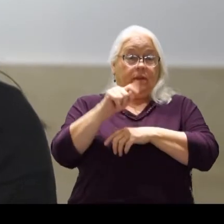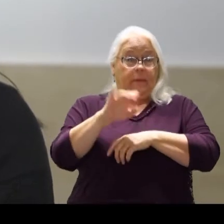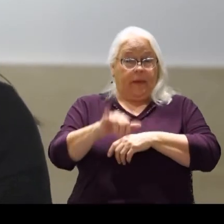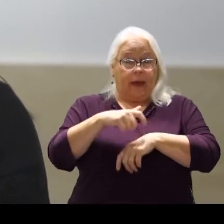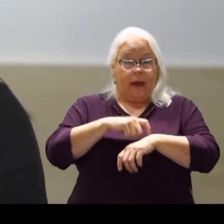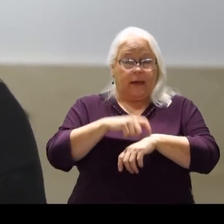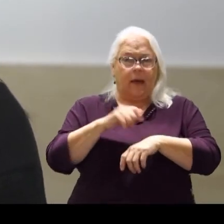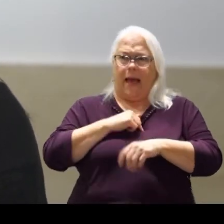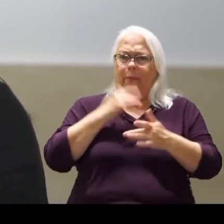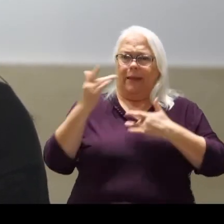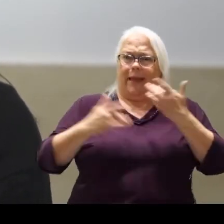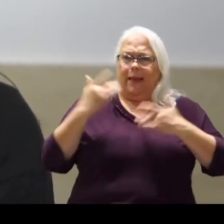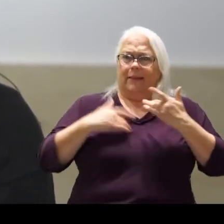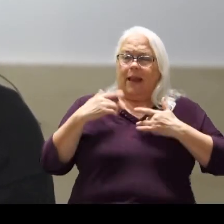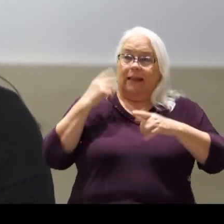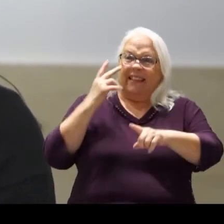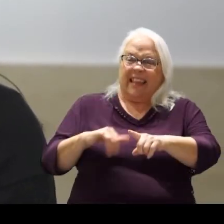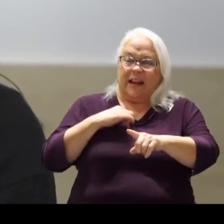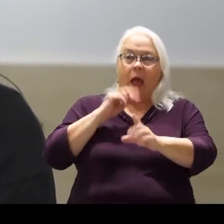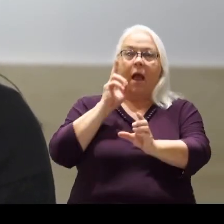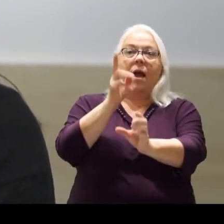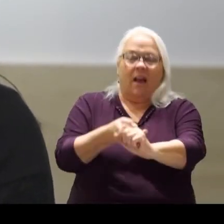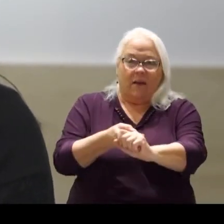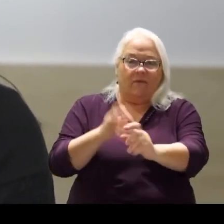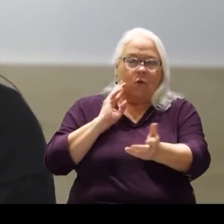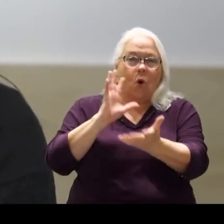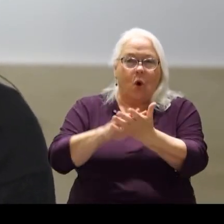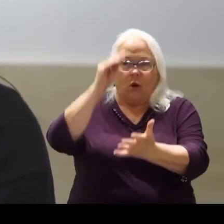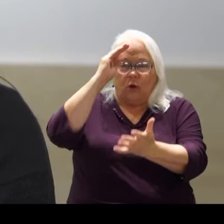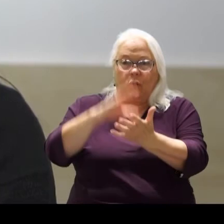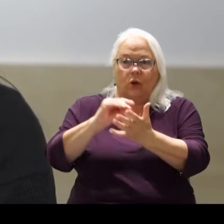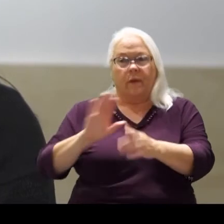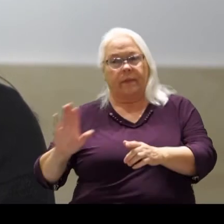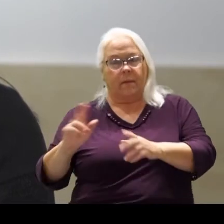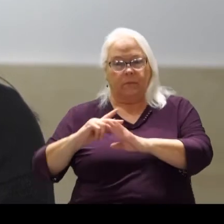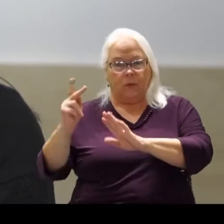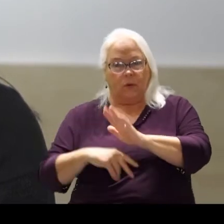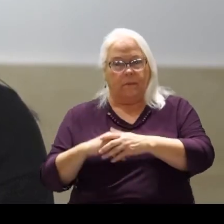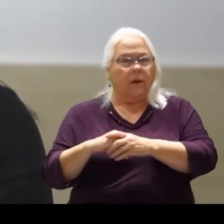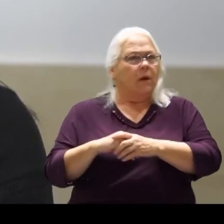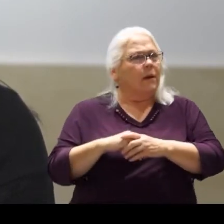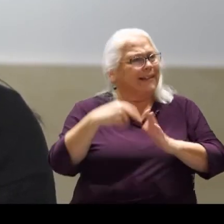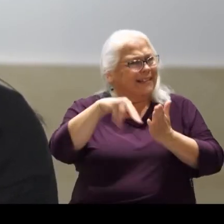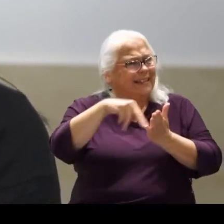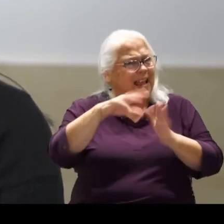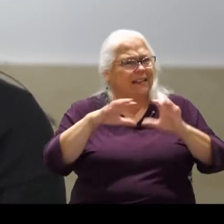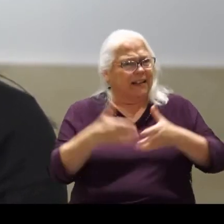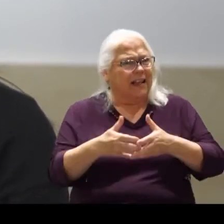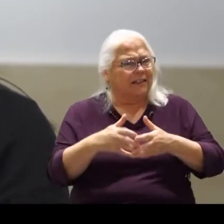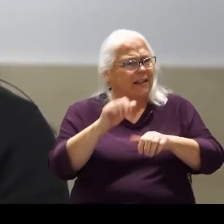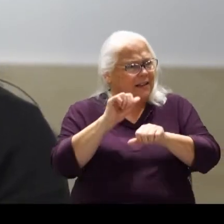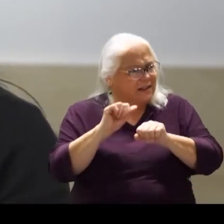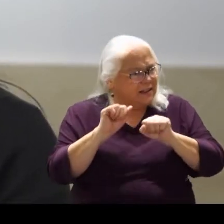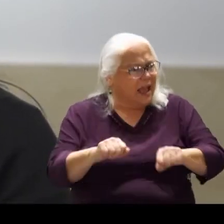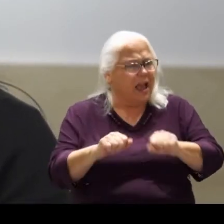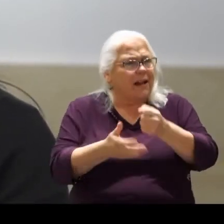working as a physiotherapist at the time and was really excited about this idea. So jumped into learning more about it and the benefits that a dance